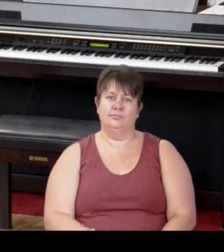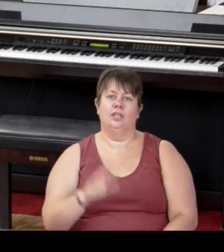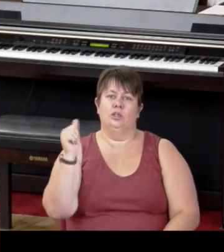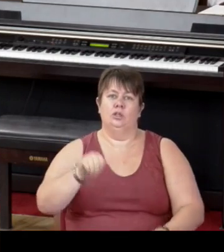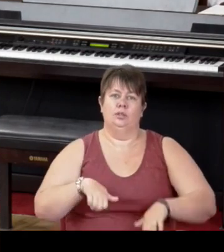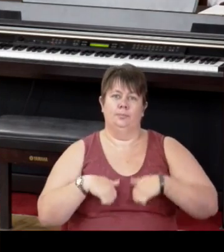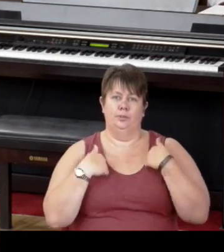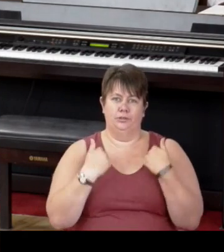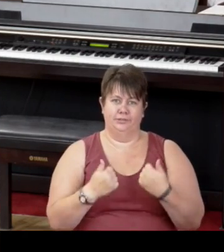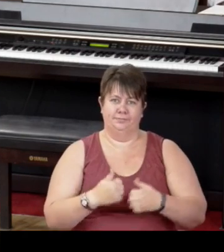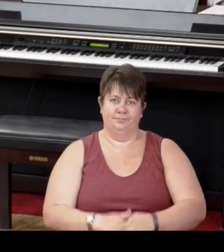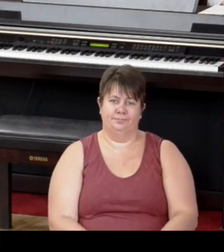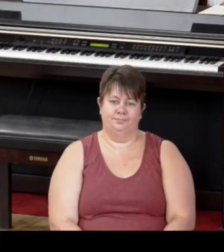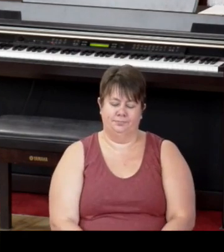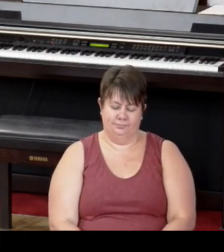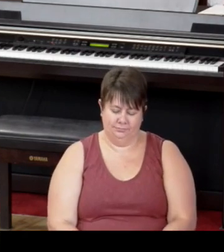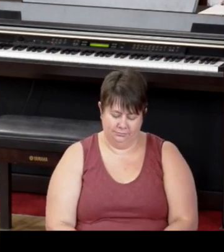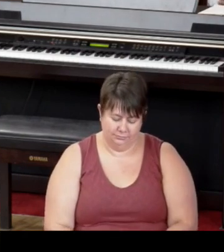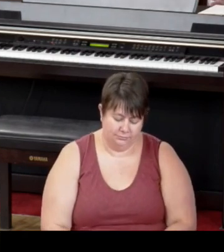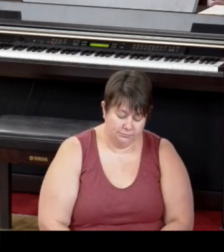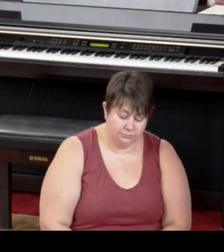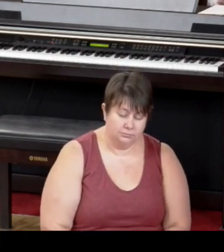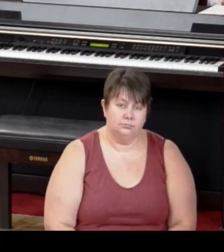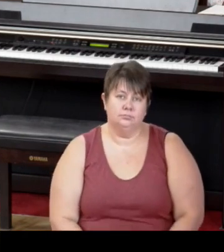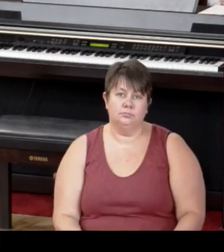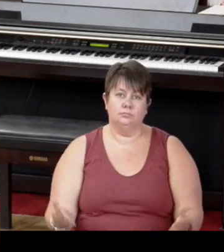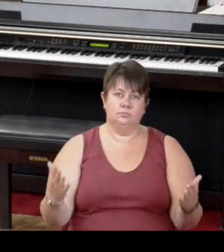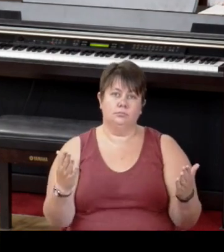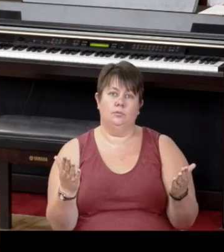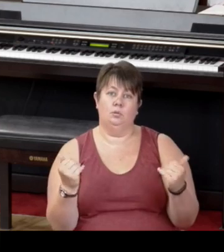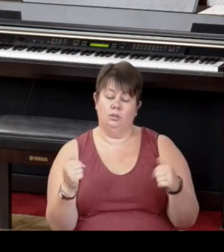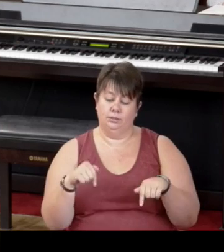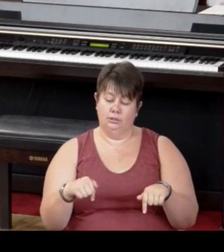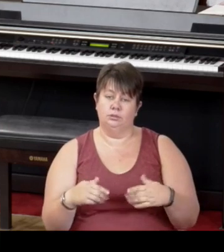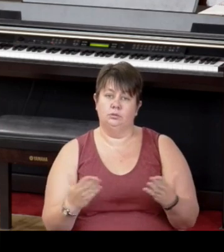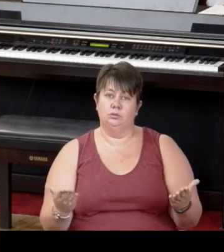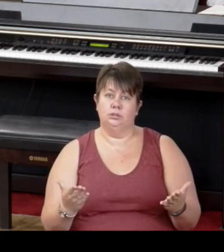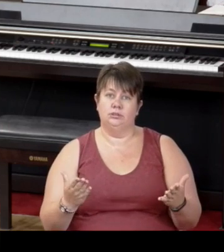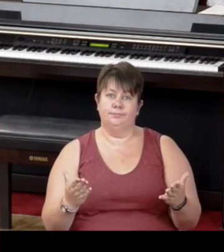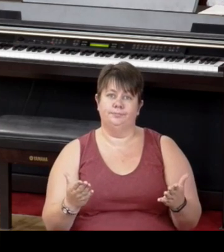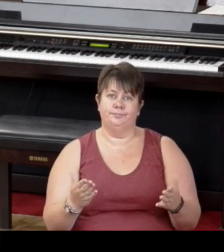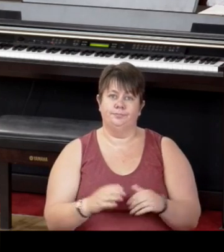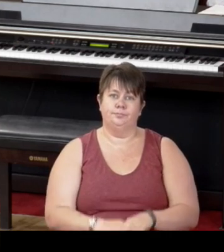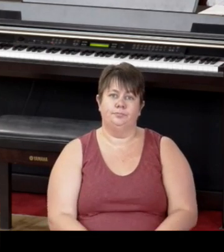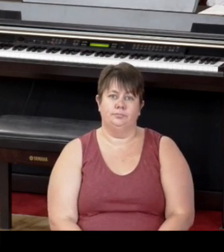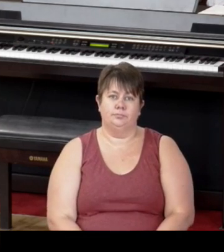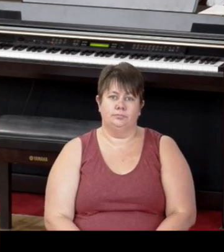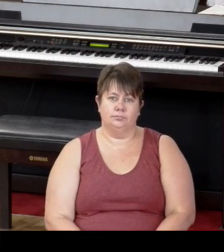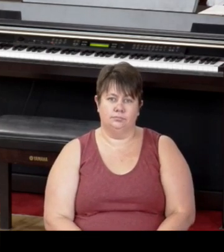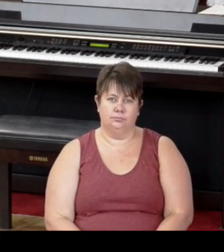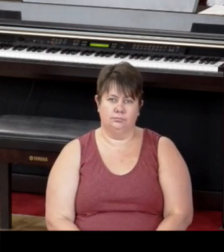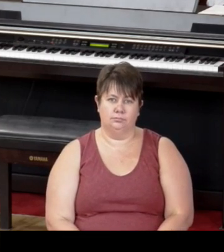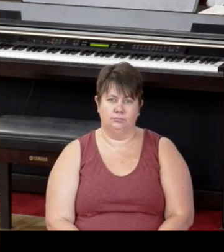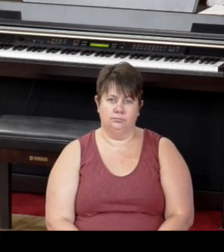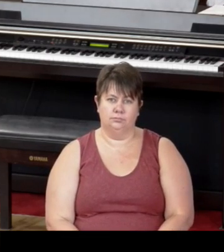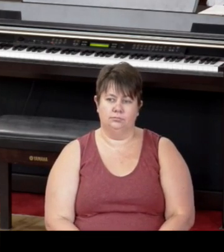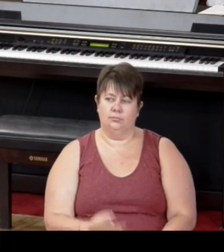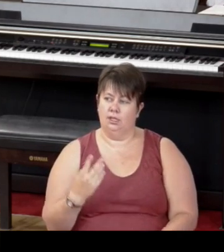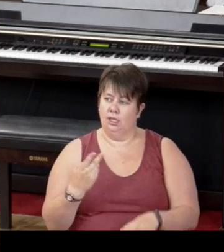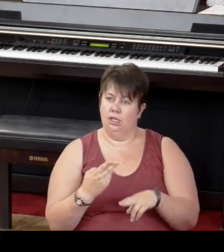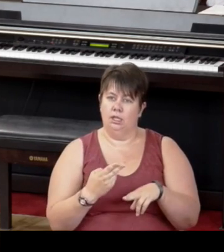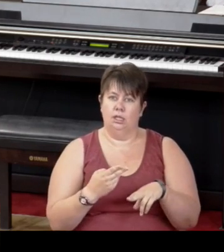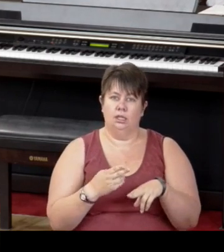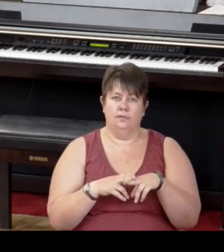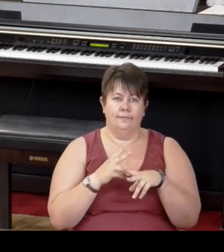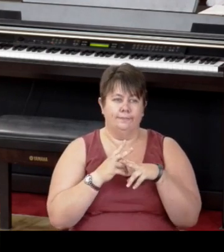Good morning, everyone, and welcome to our service of worship here at Dale St. Andrews Parish Church. If you're a visitor with